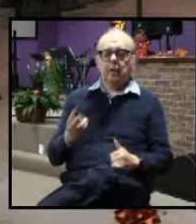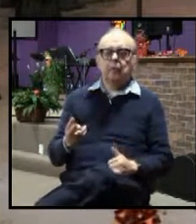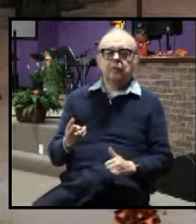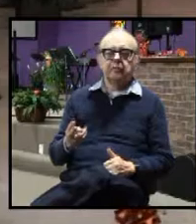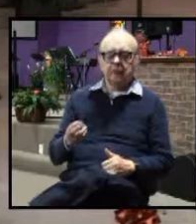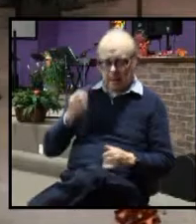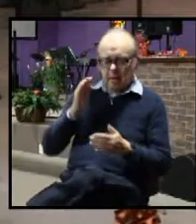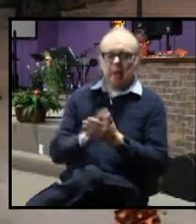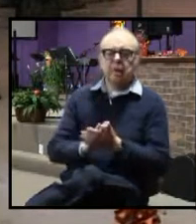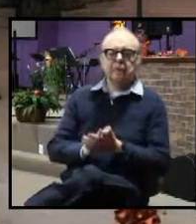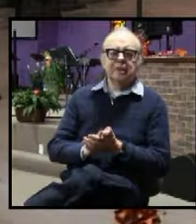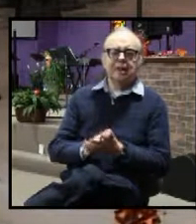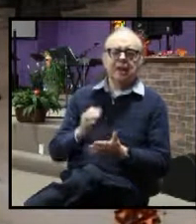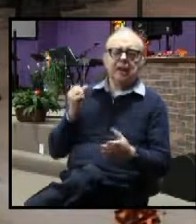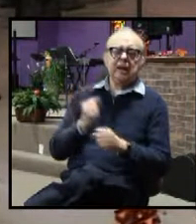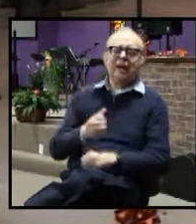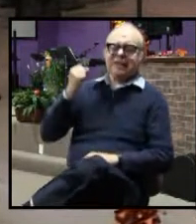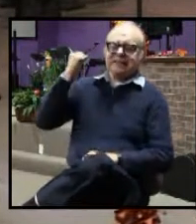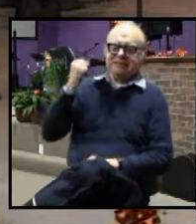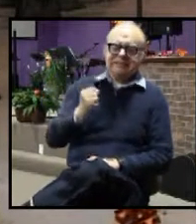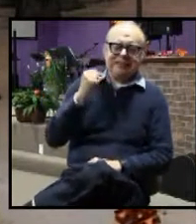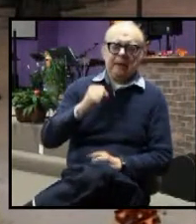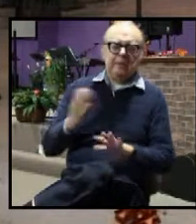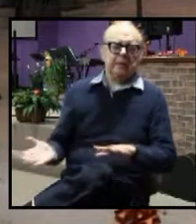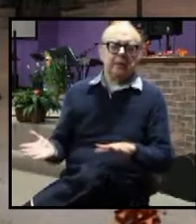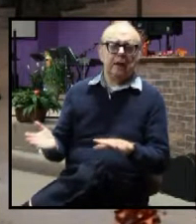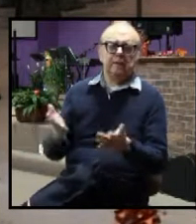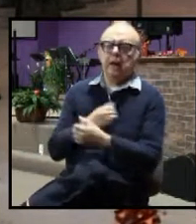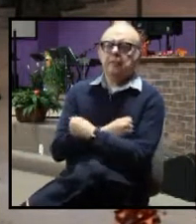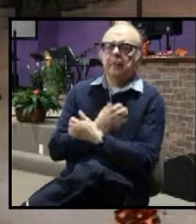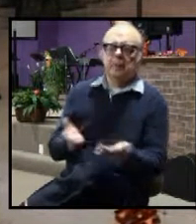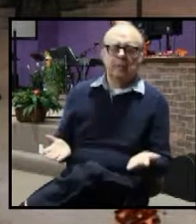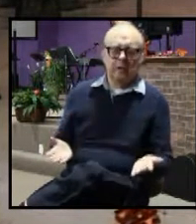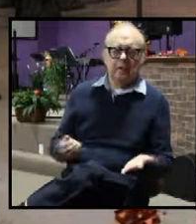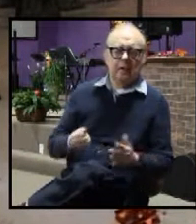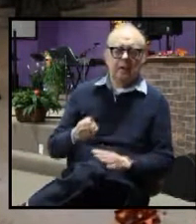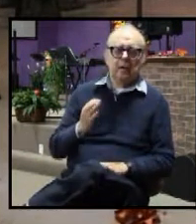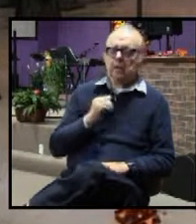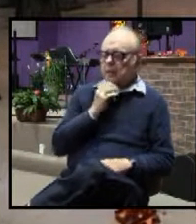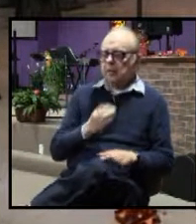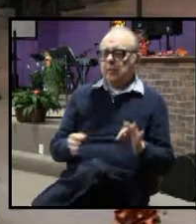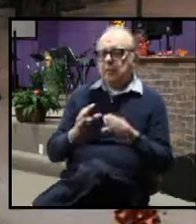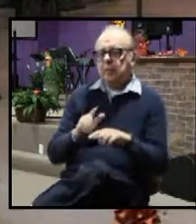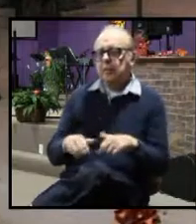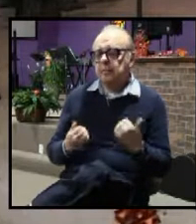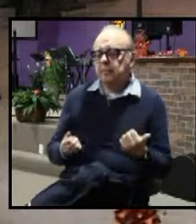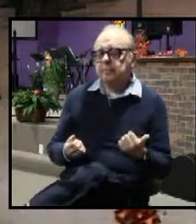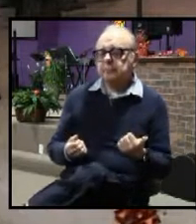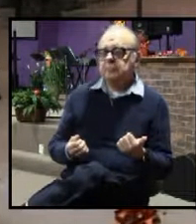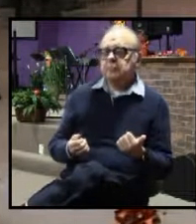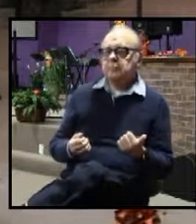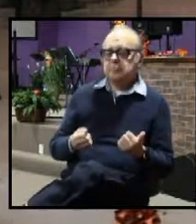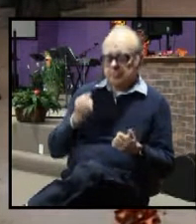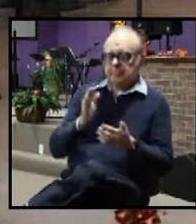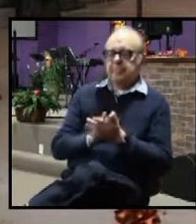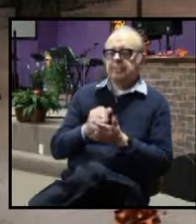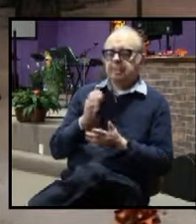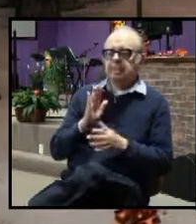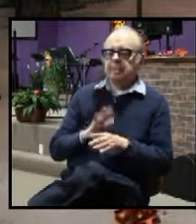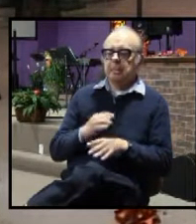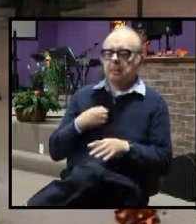I watched him get stabbed to death and die in my arms. Obviously, by telling you that, God was not a priority in my life at the time.